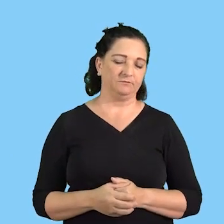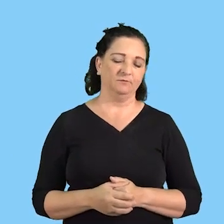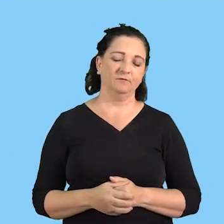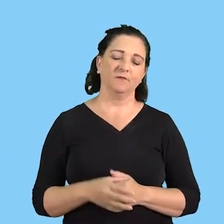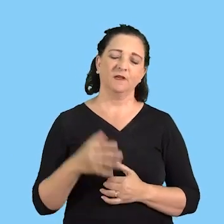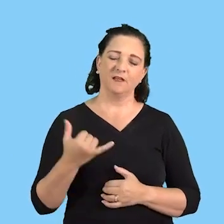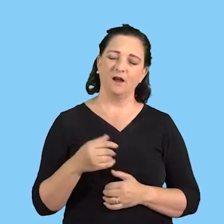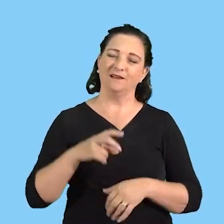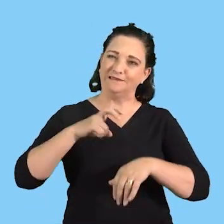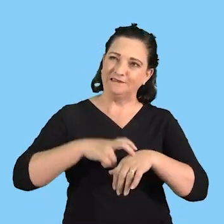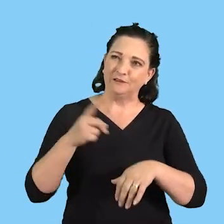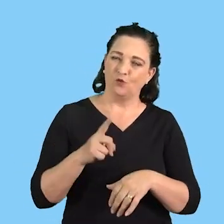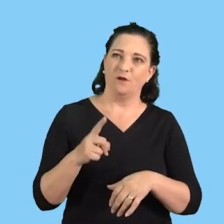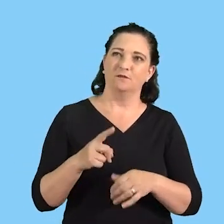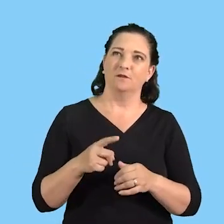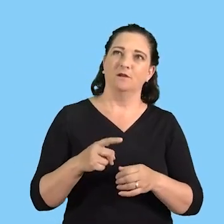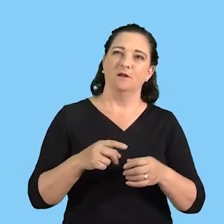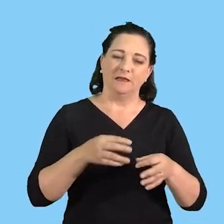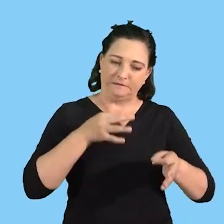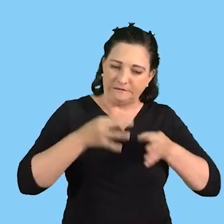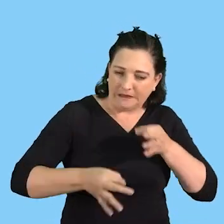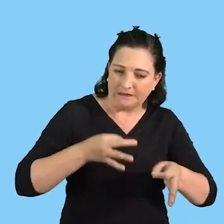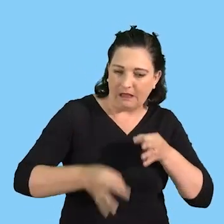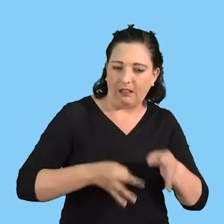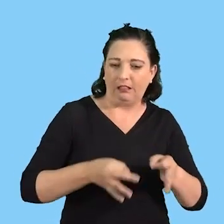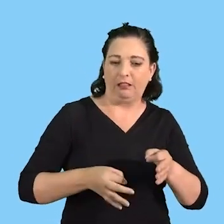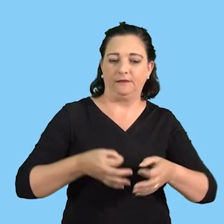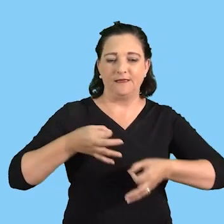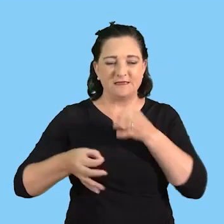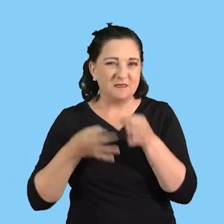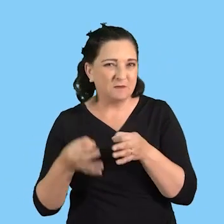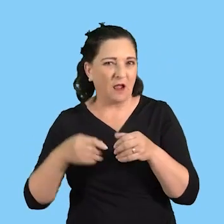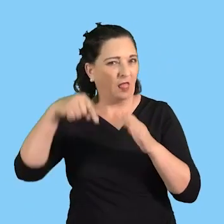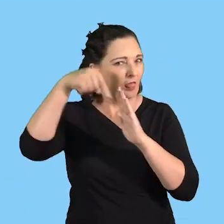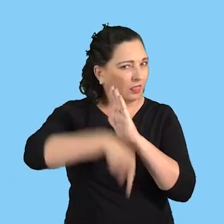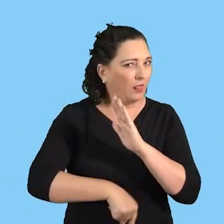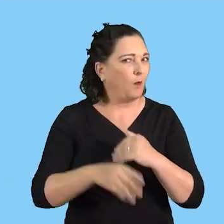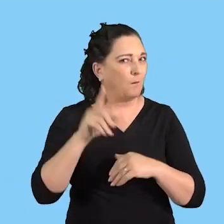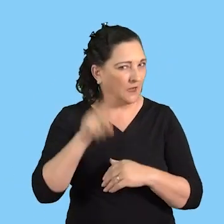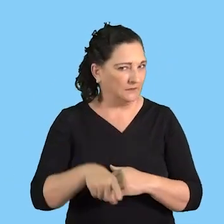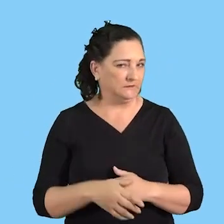elaborate, you must give a detailed explanation of what you are saying.